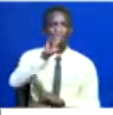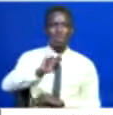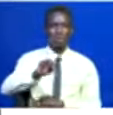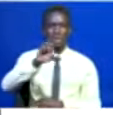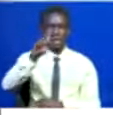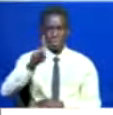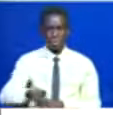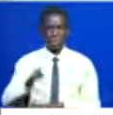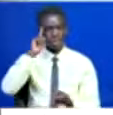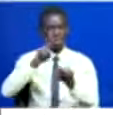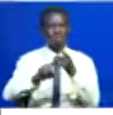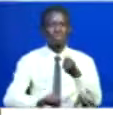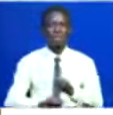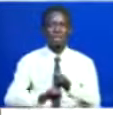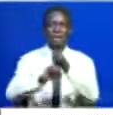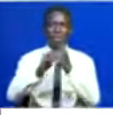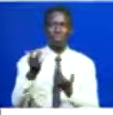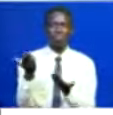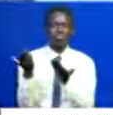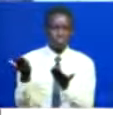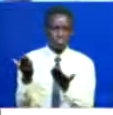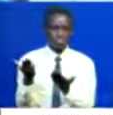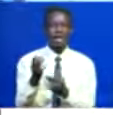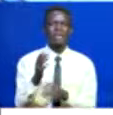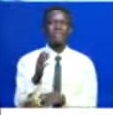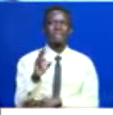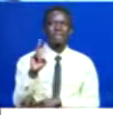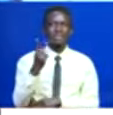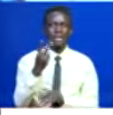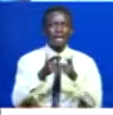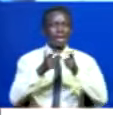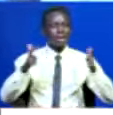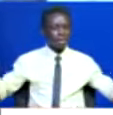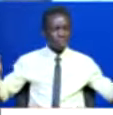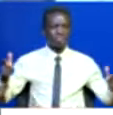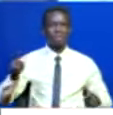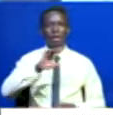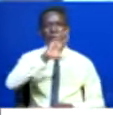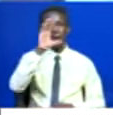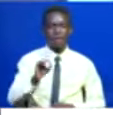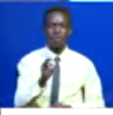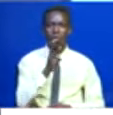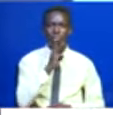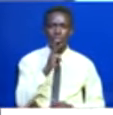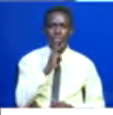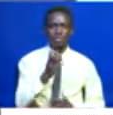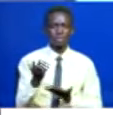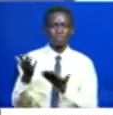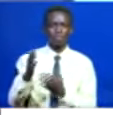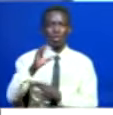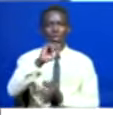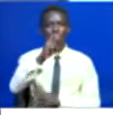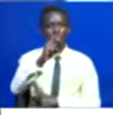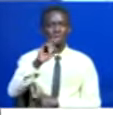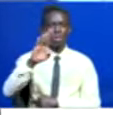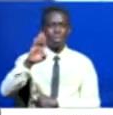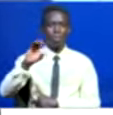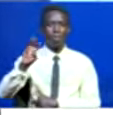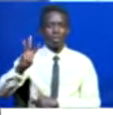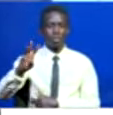of the Africa's second largest oxbow lake. And we're appealing out to partners